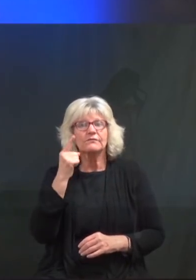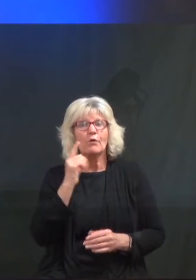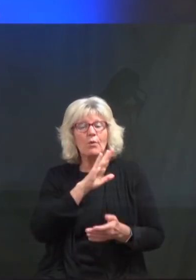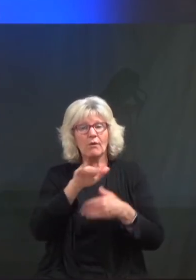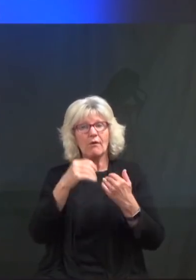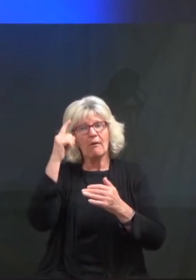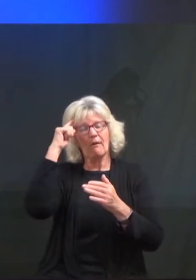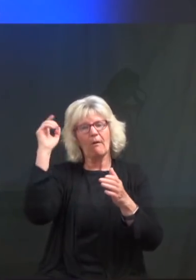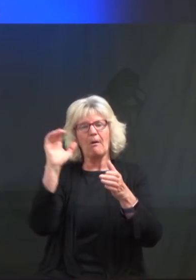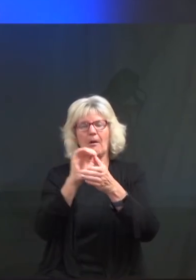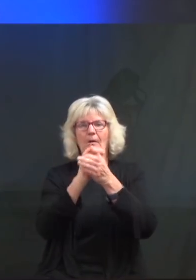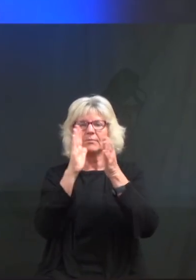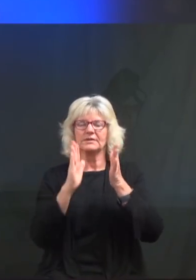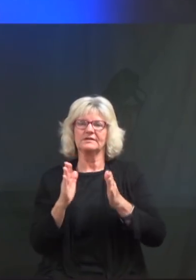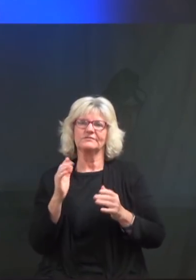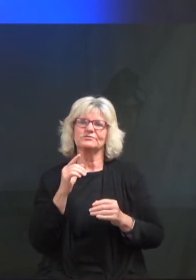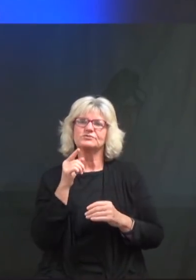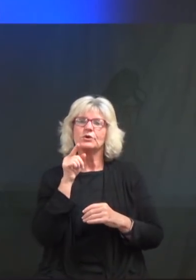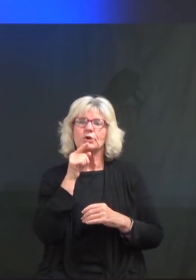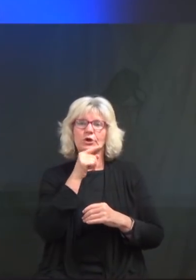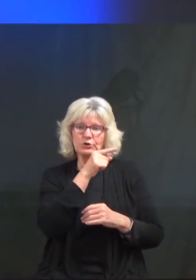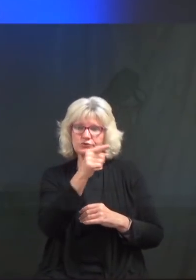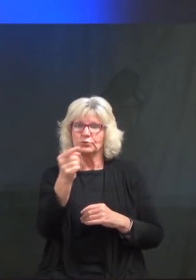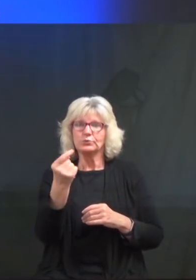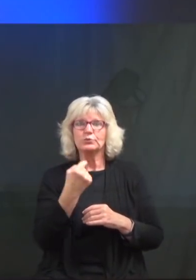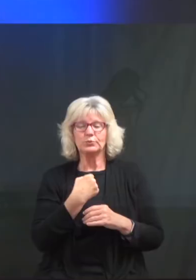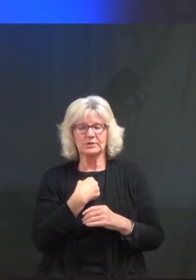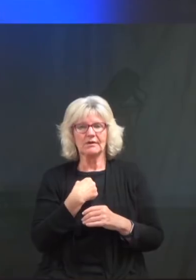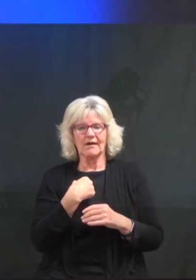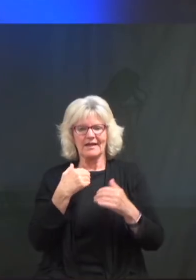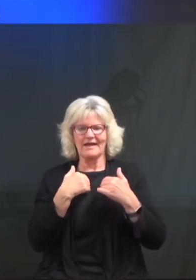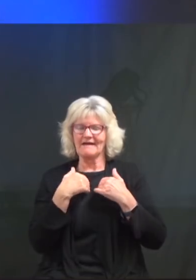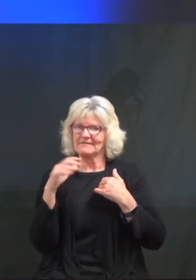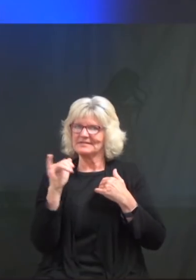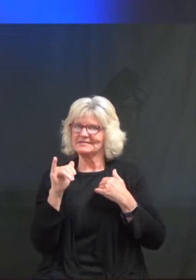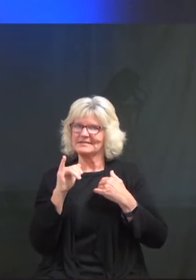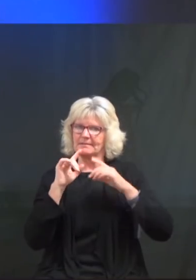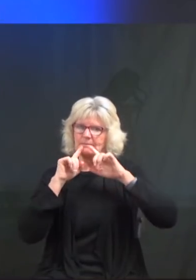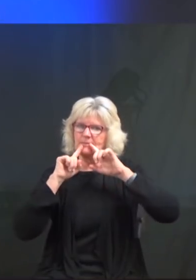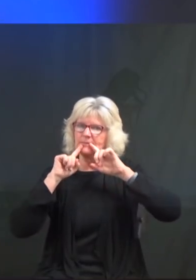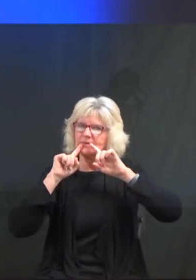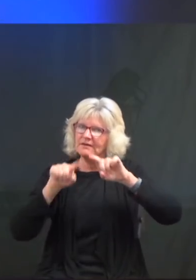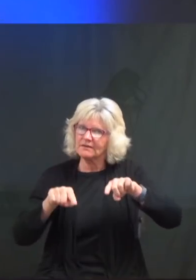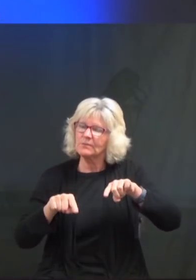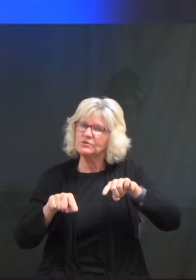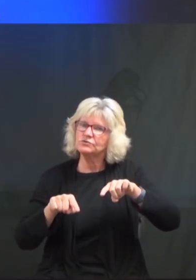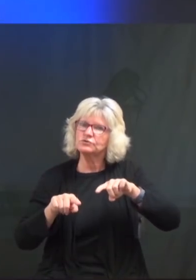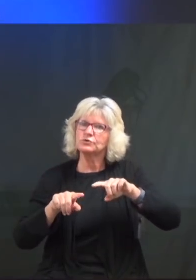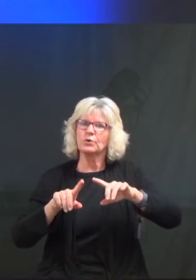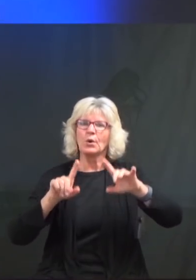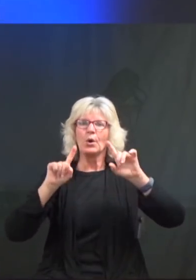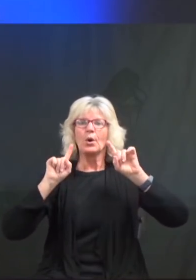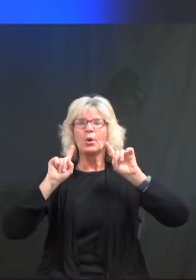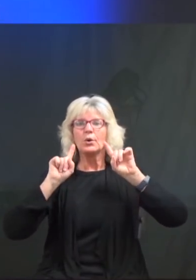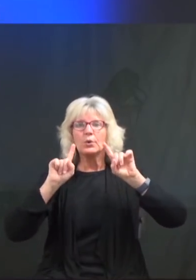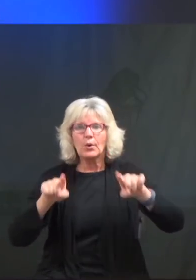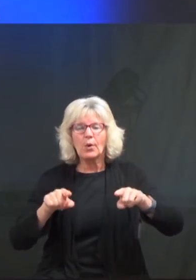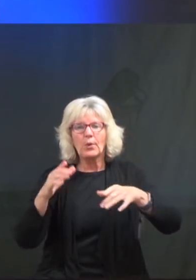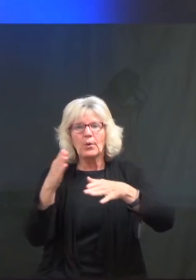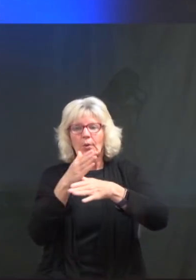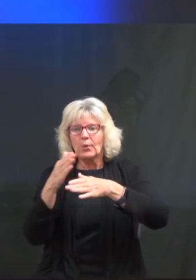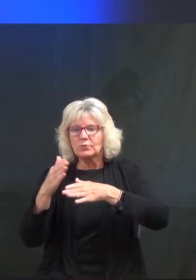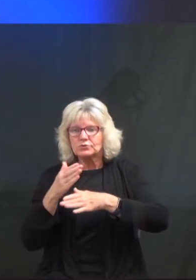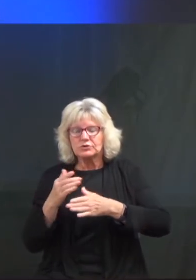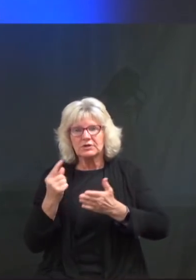You and I have been given that same commission to go share the gospel.